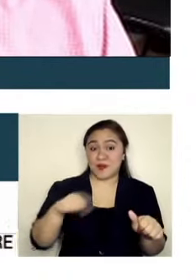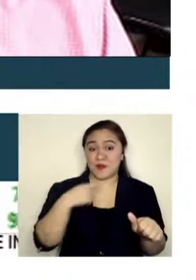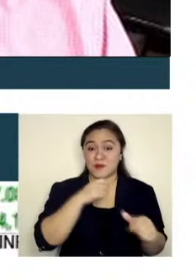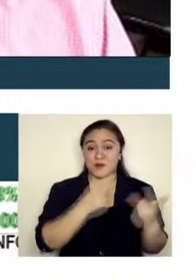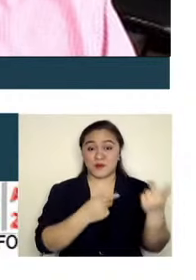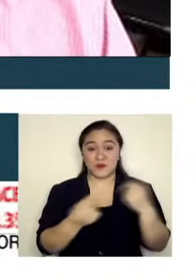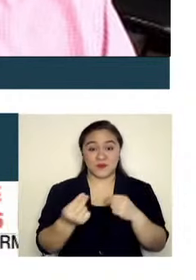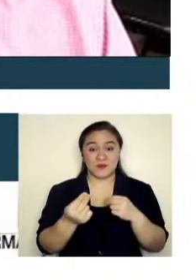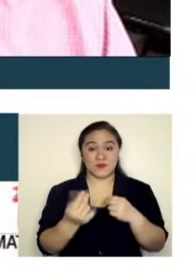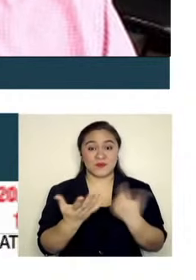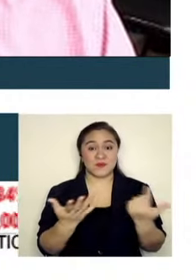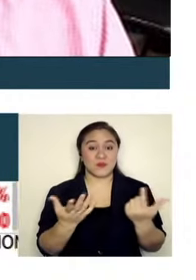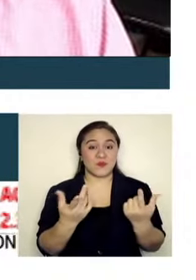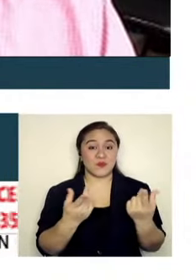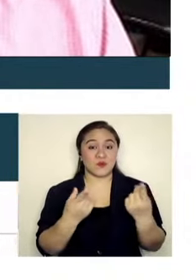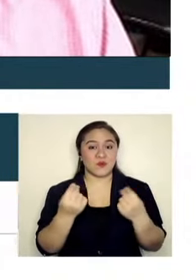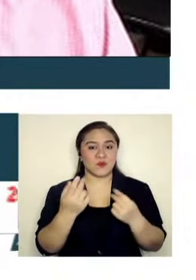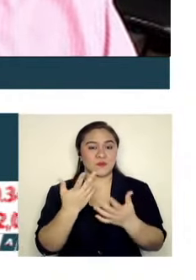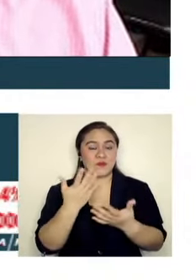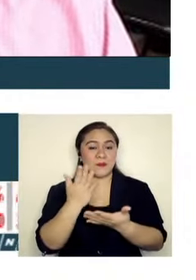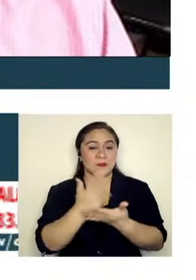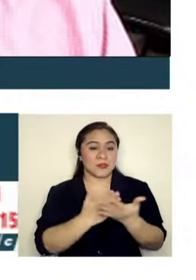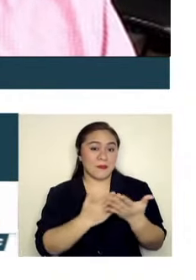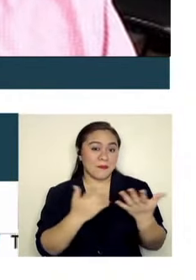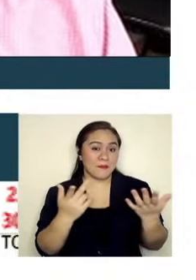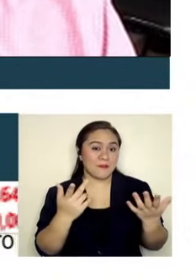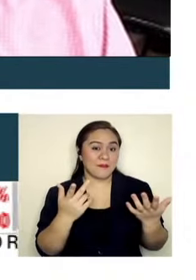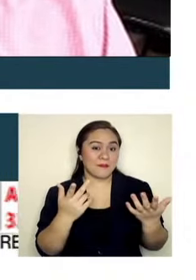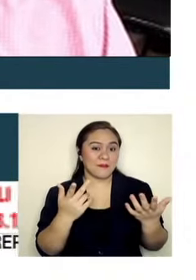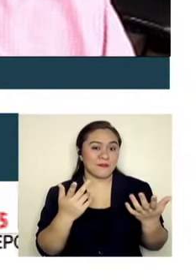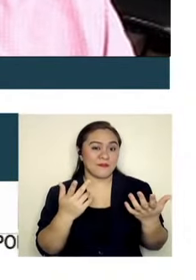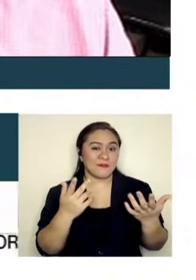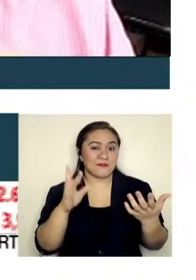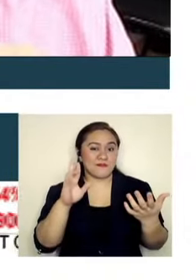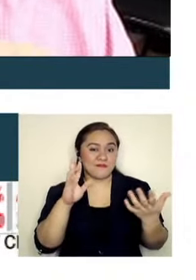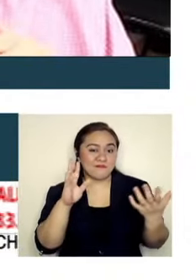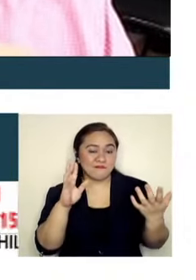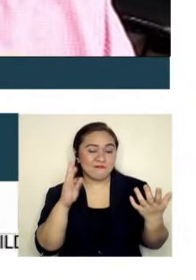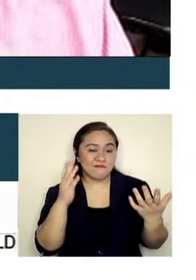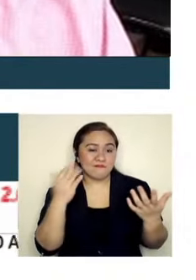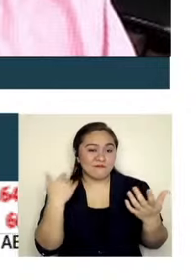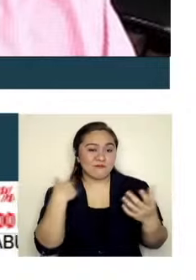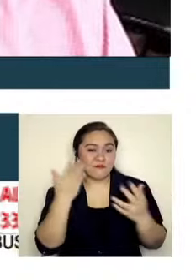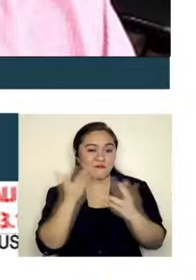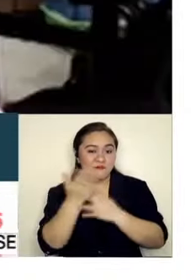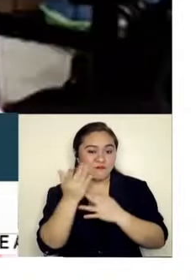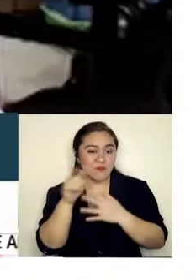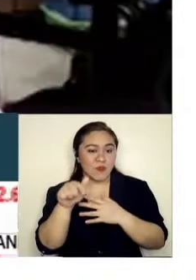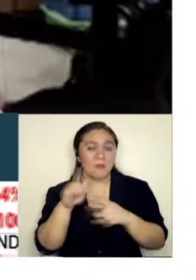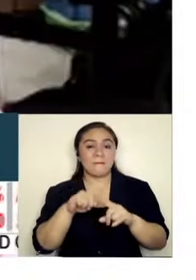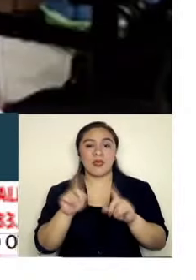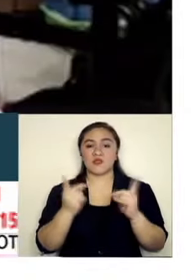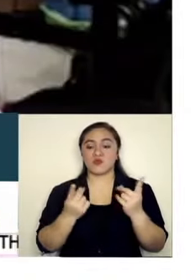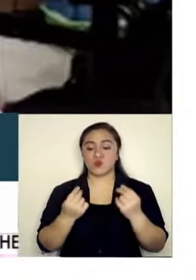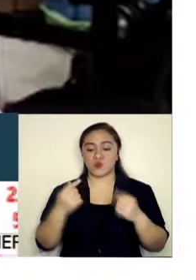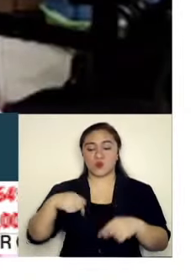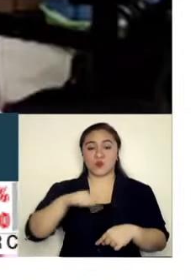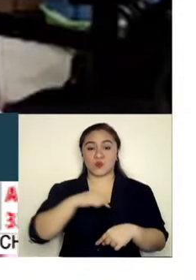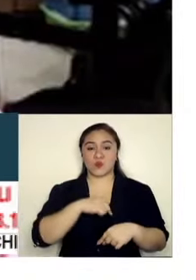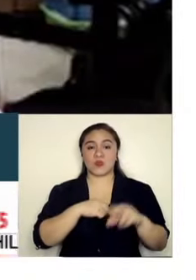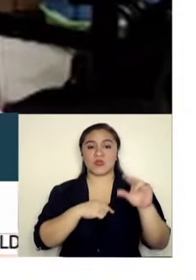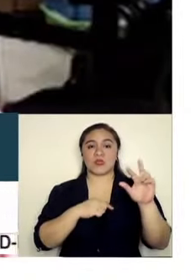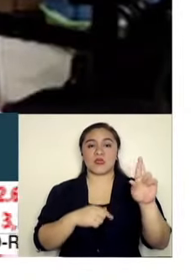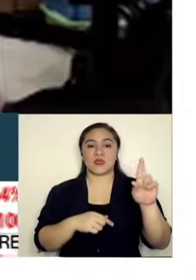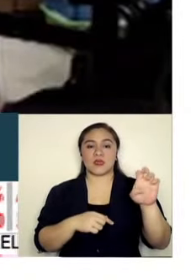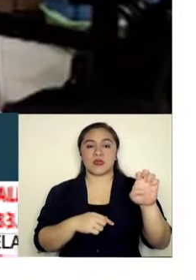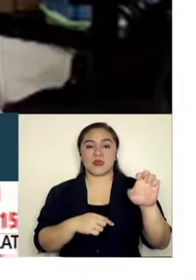plug the loopholes? No, that has been being tried, but we are becoming reactive because we don't know it's happening in